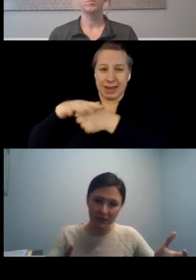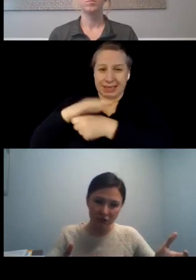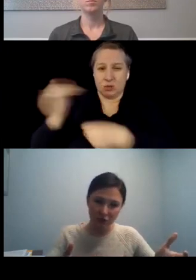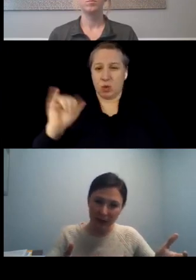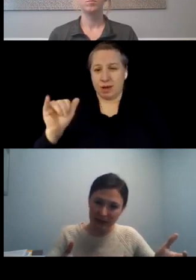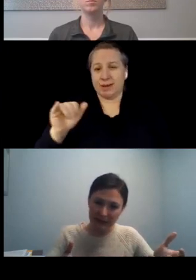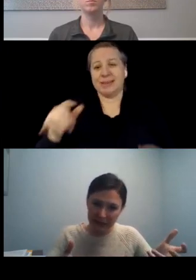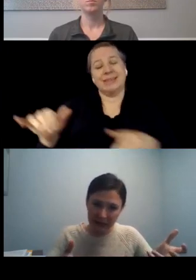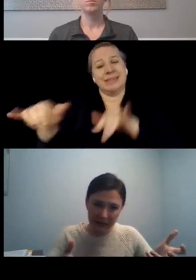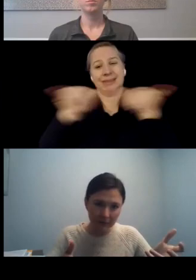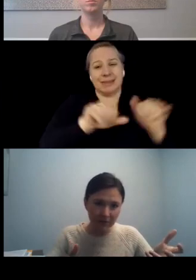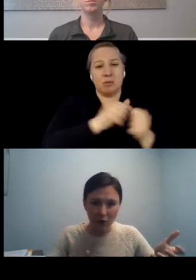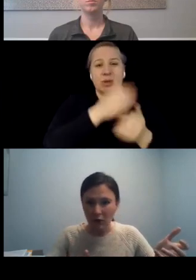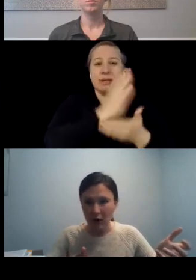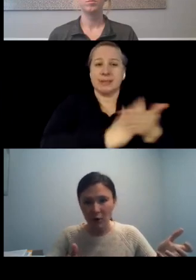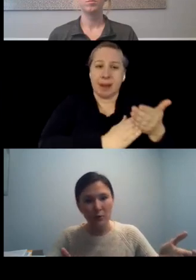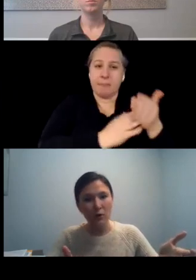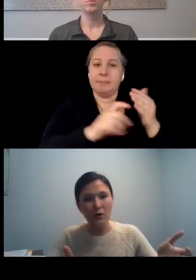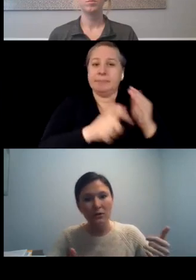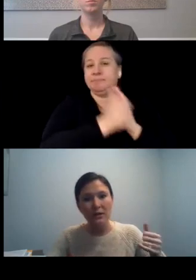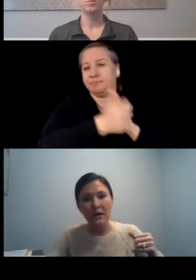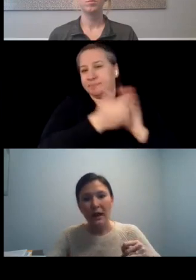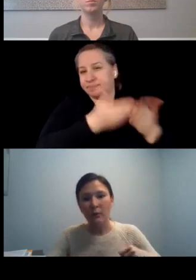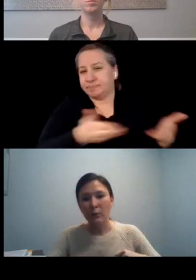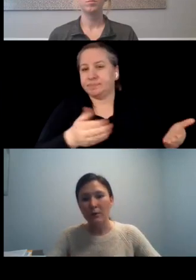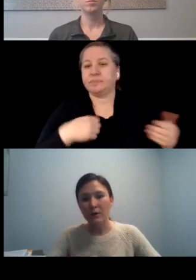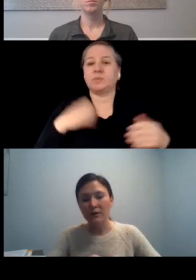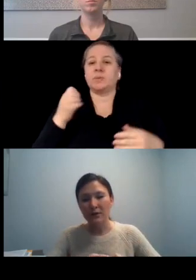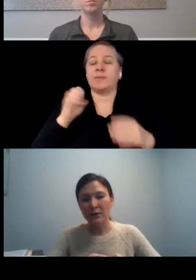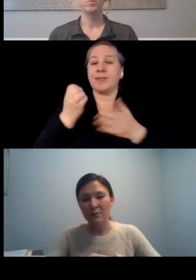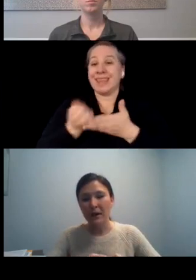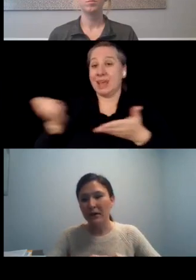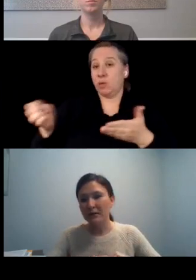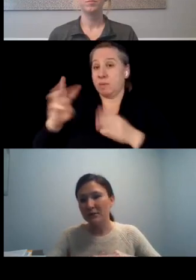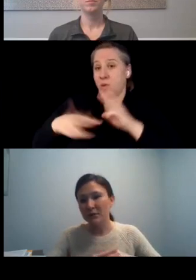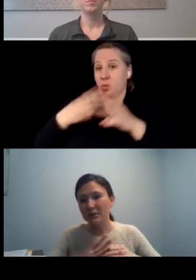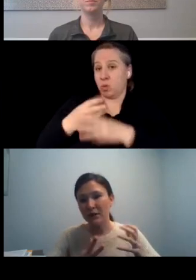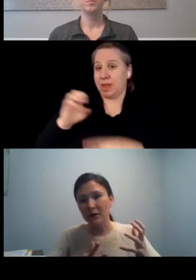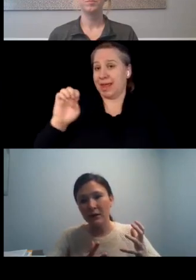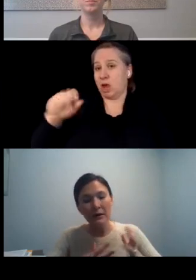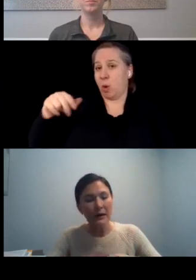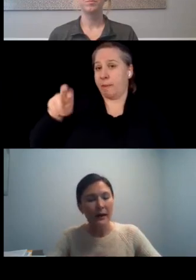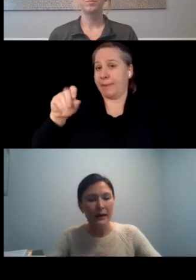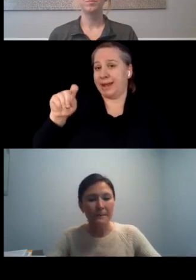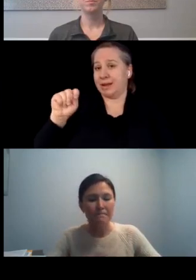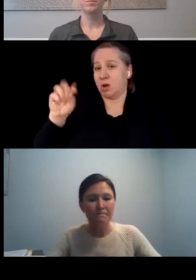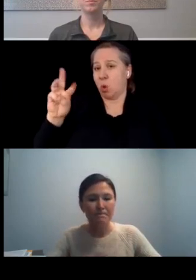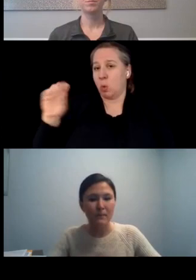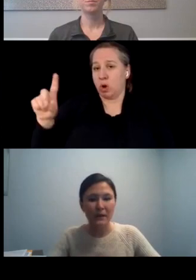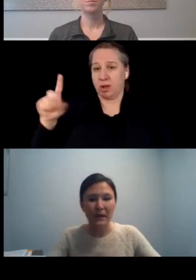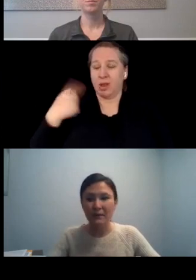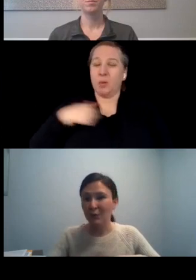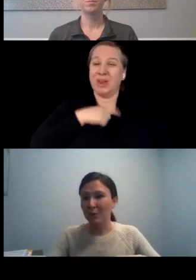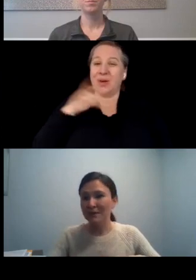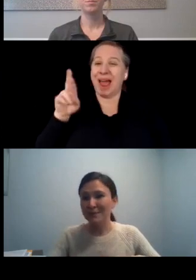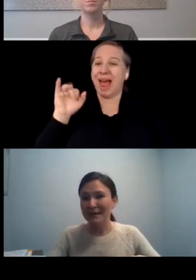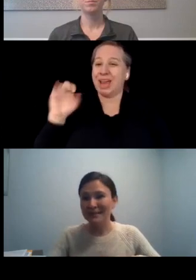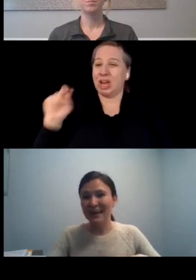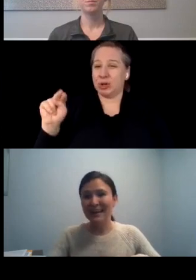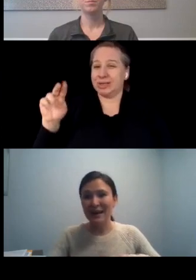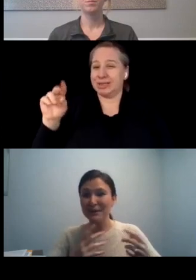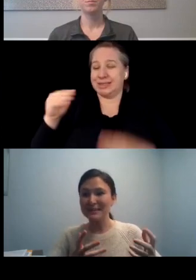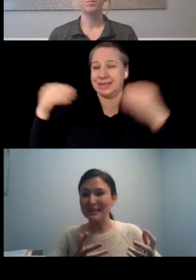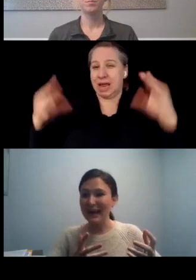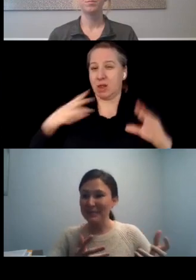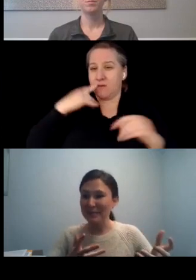kind of some additional magazine items. So Equipment World, we were considered Big Iron Dealer of the Year. Again, in the equipment